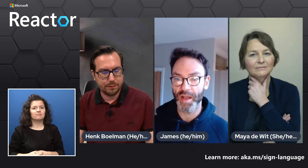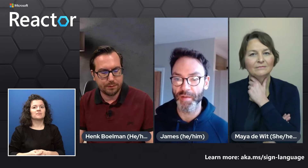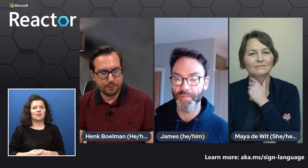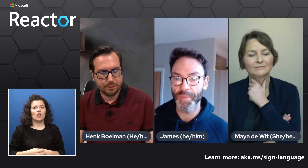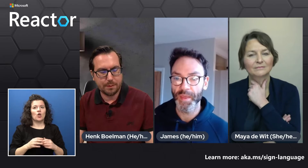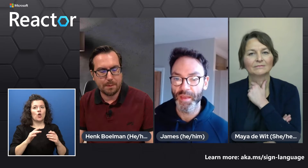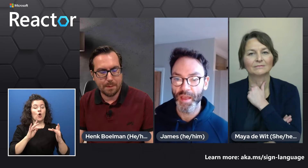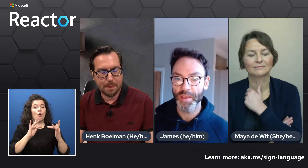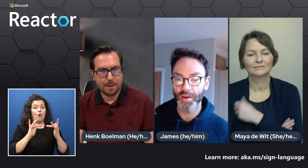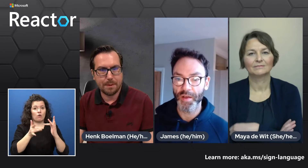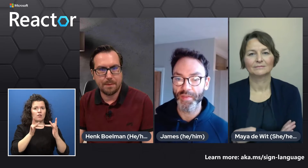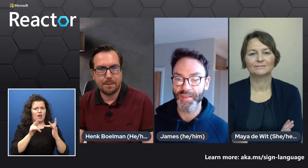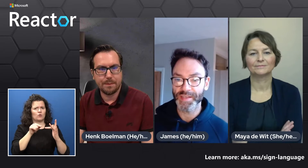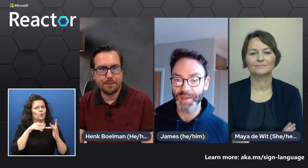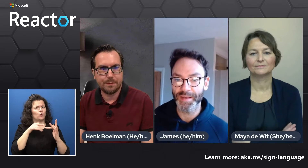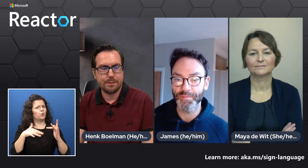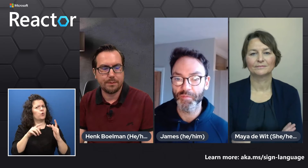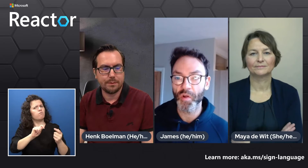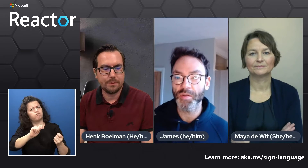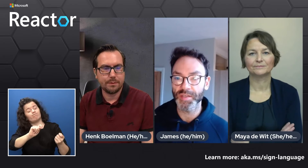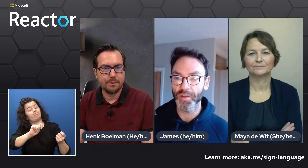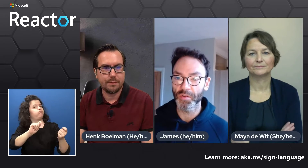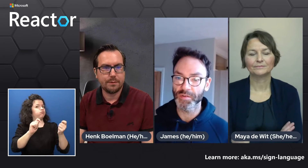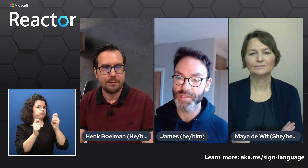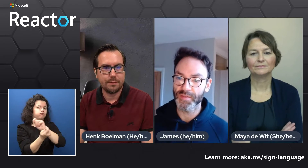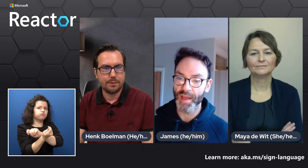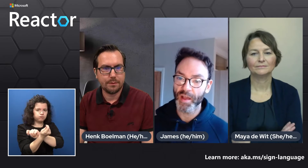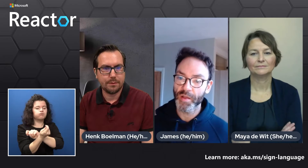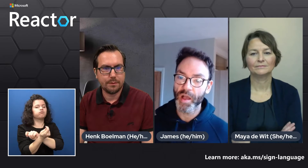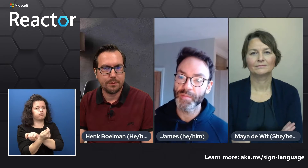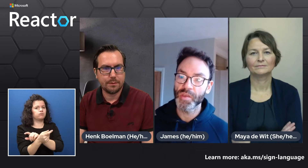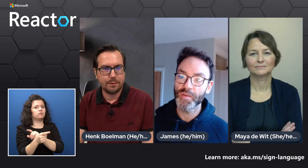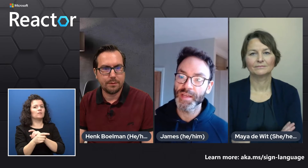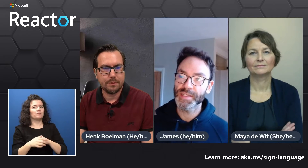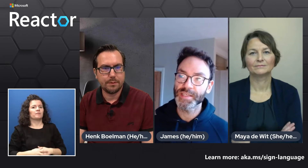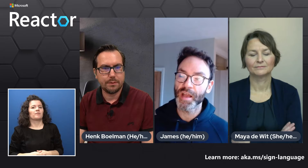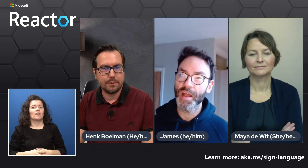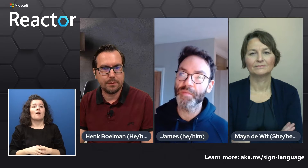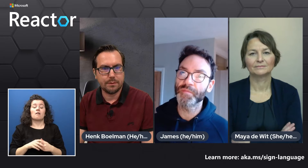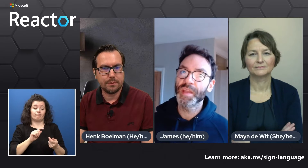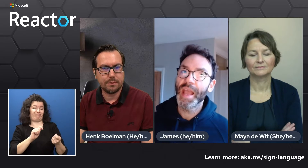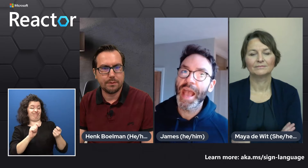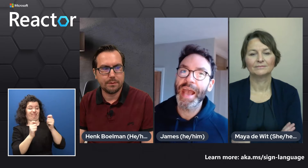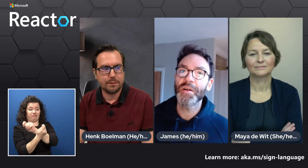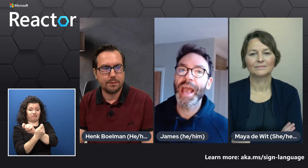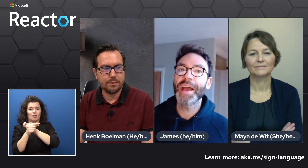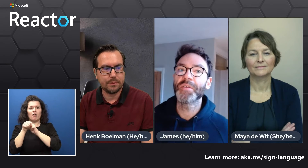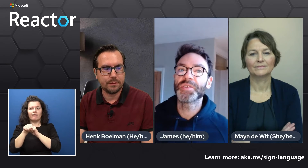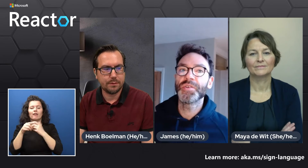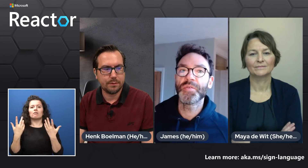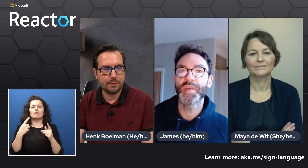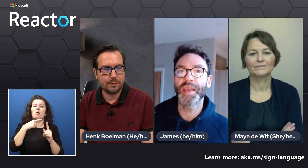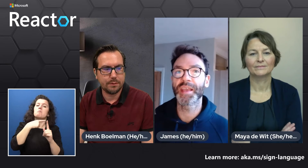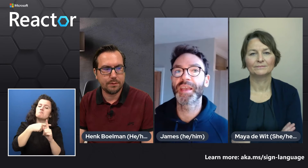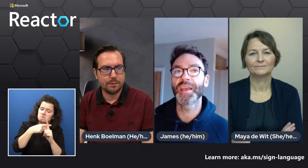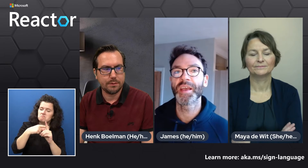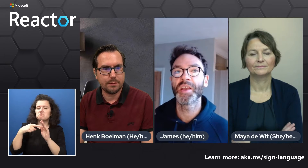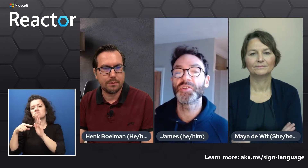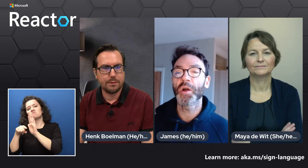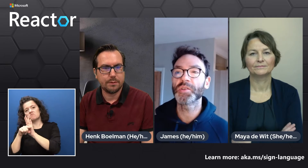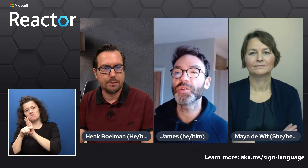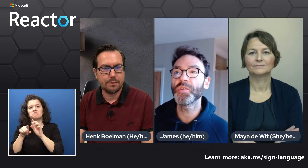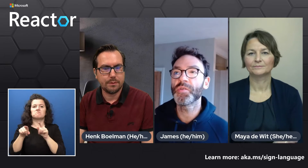which I think there's been pros and cons to that. I'm curious, how do you